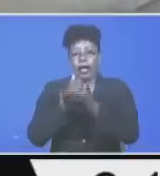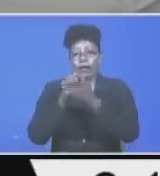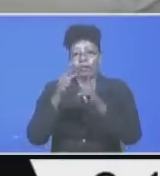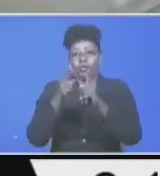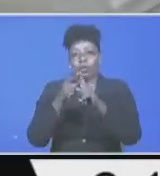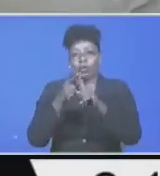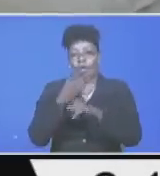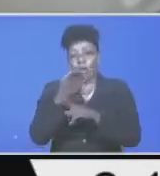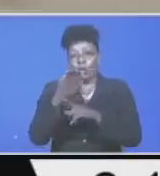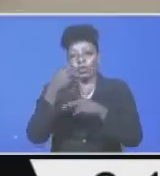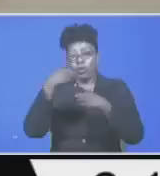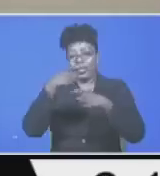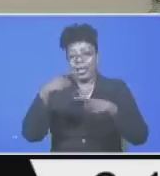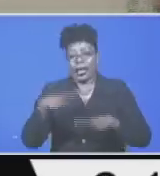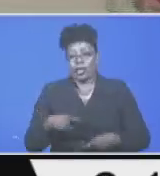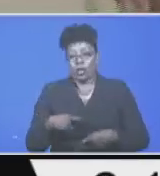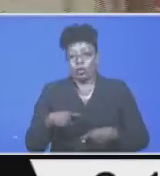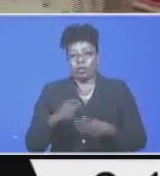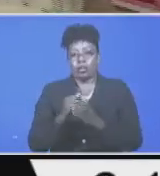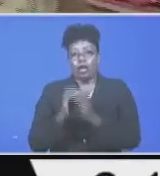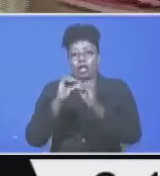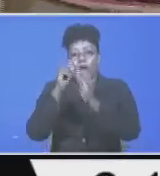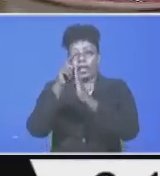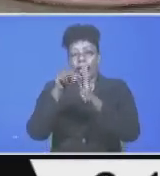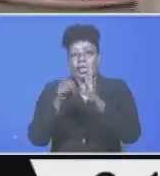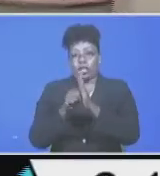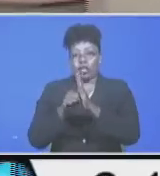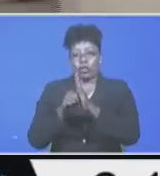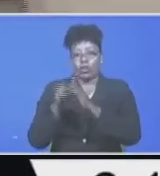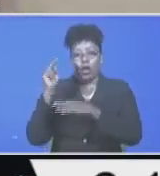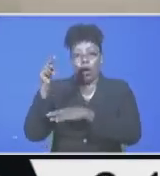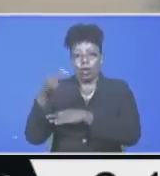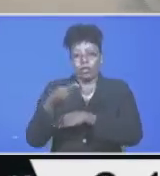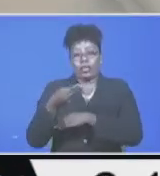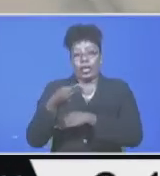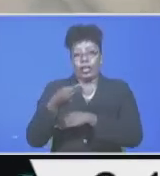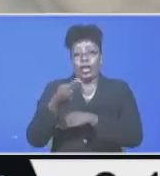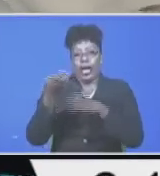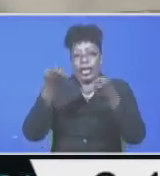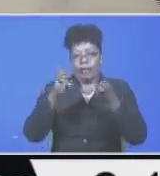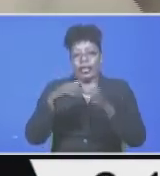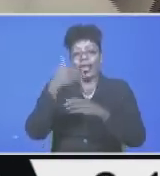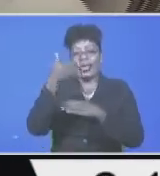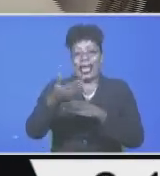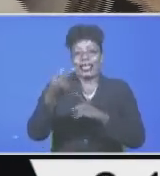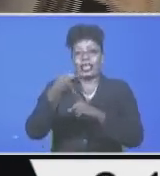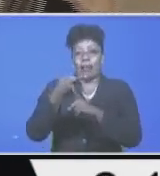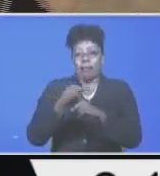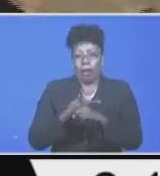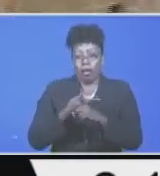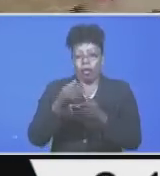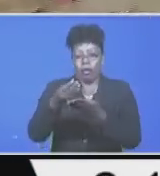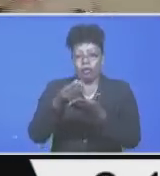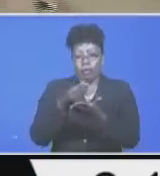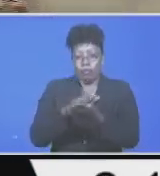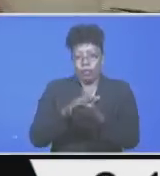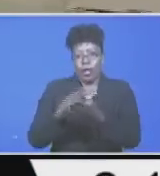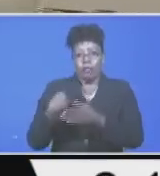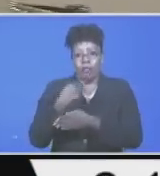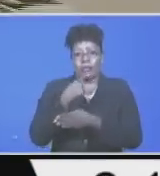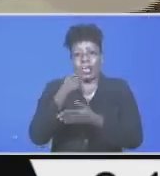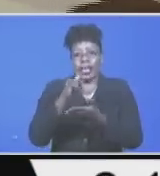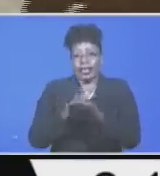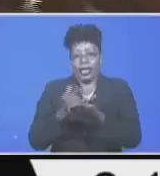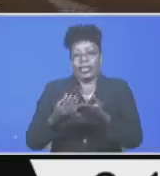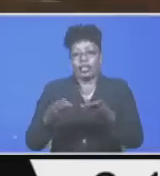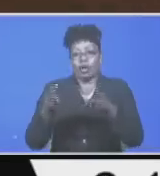themselves diagnosed. With that in mind, the organization will be hosting an event next month to raise funds for what member Sandra Lee Edgar says is a